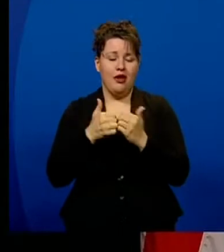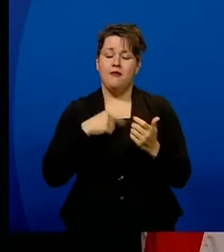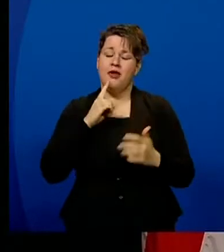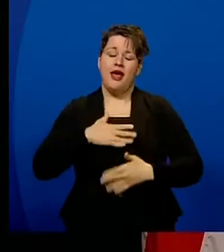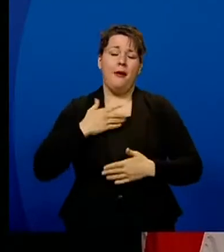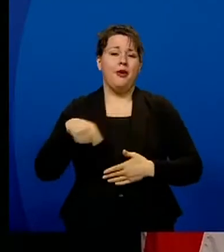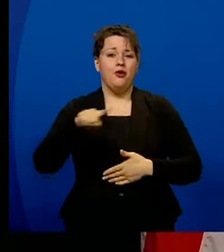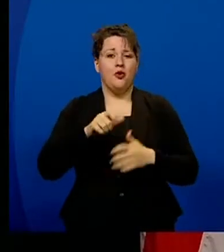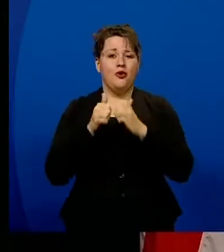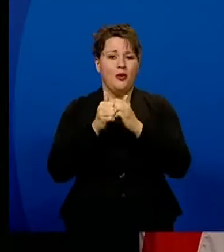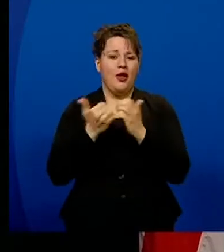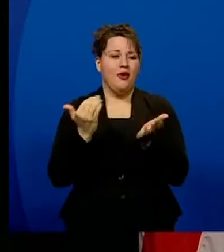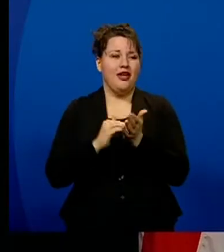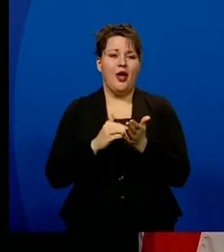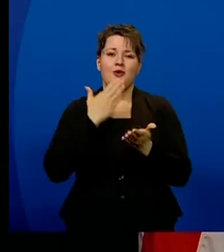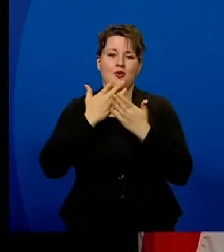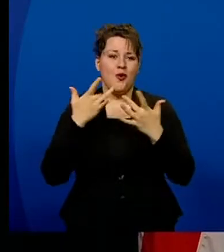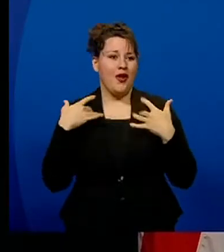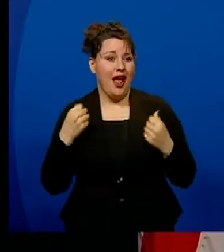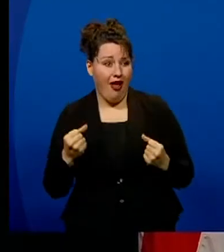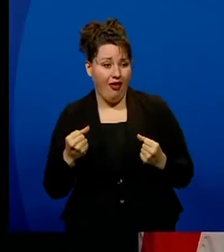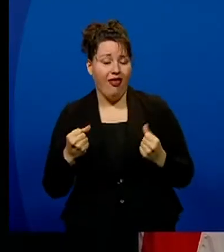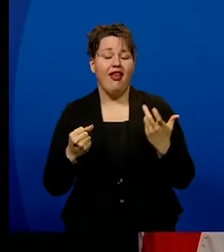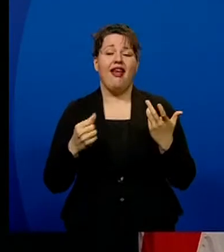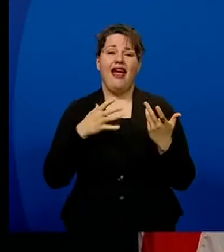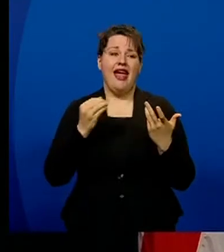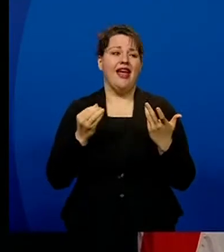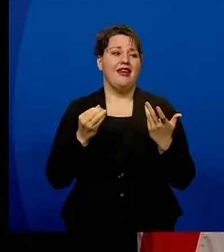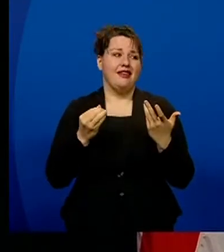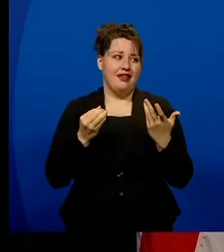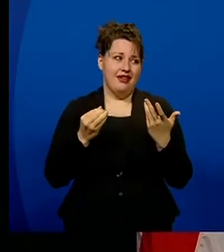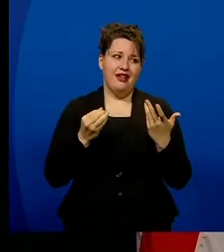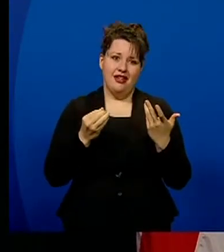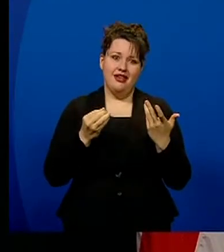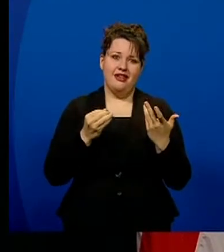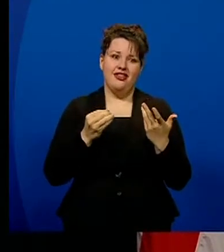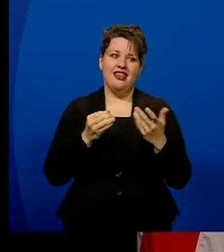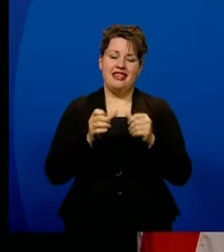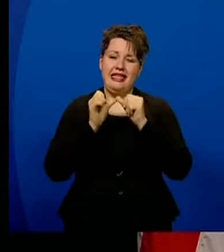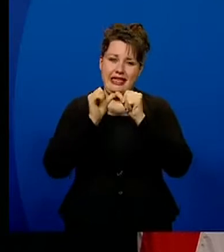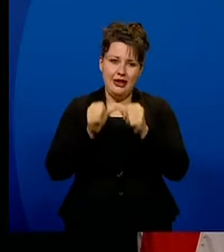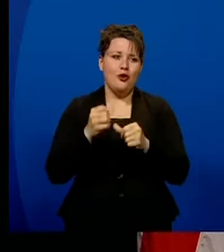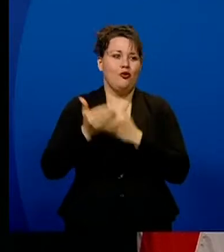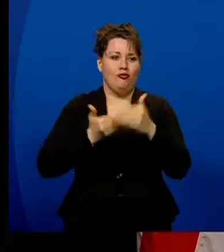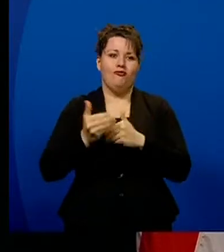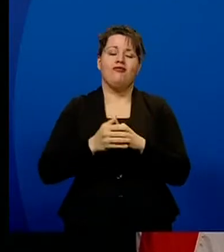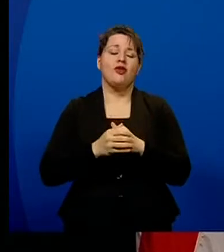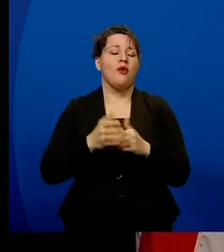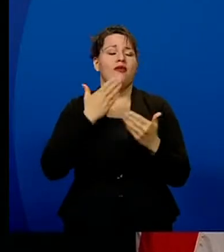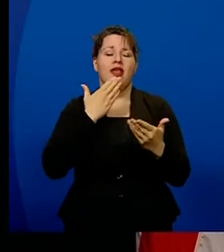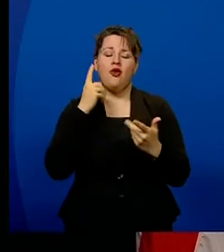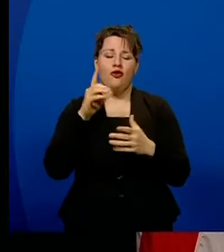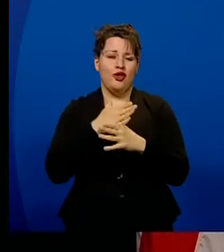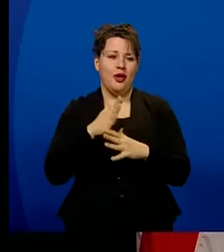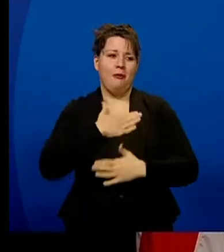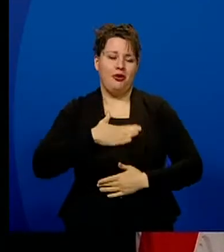wish you much good health and to keep that good momentum going. So thank you so much for sharing. I appreciate